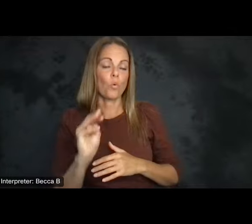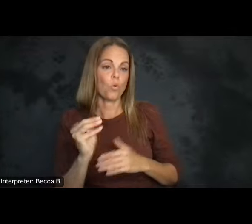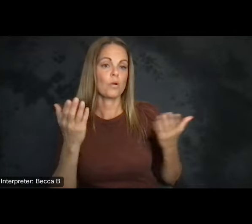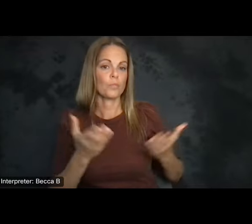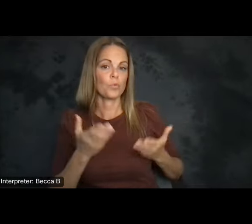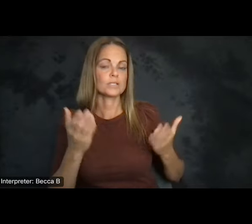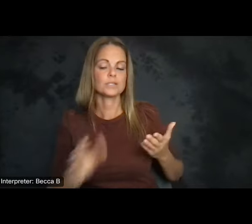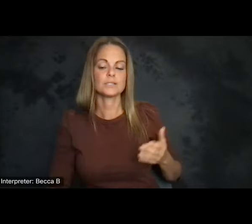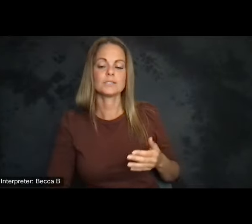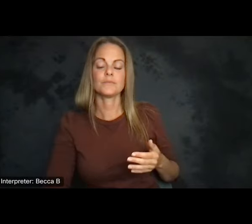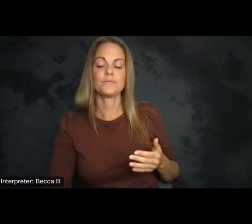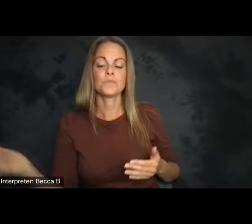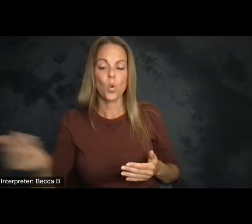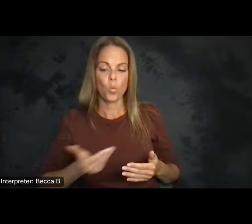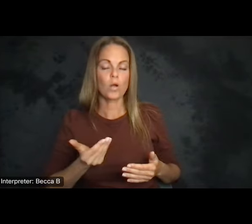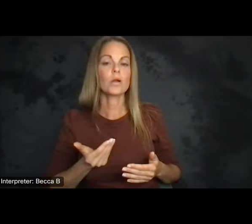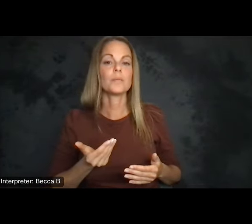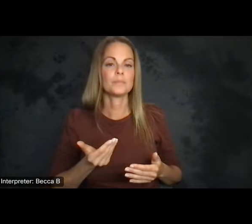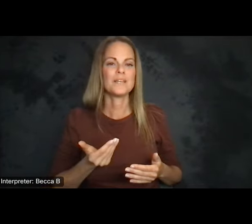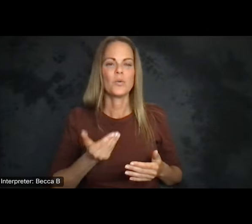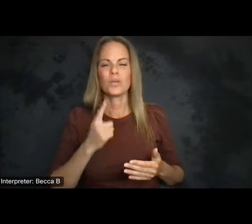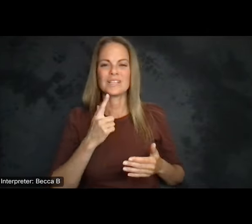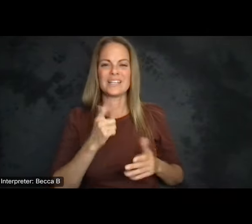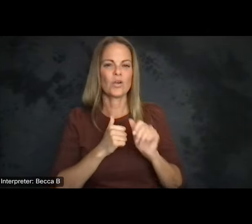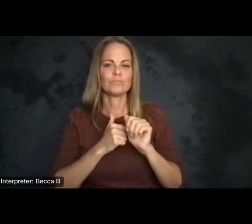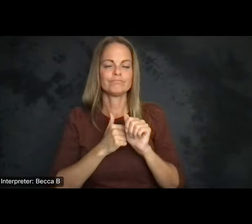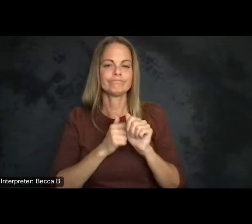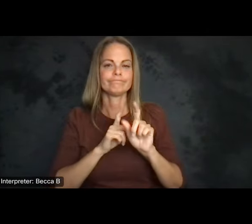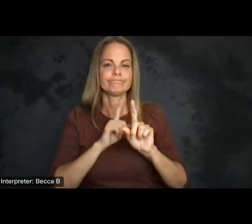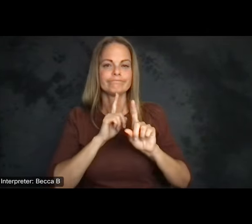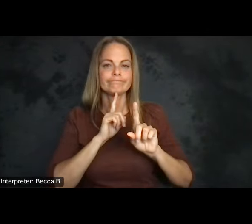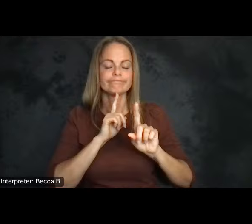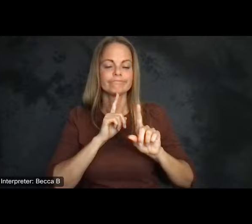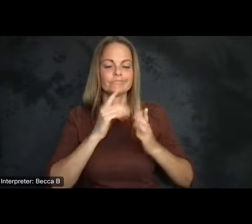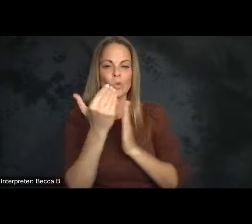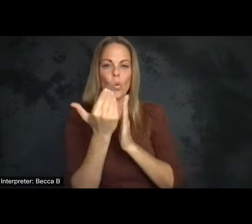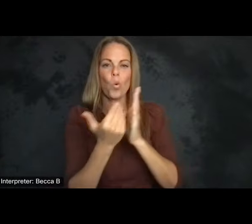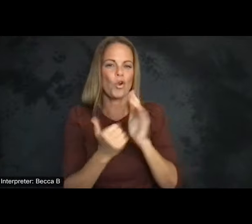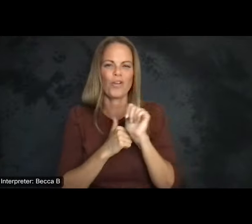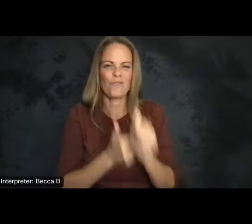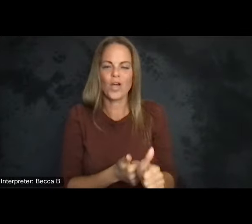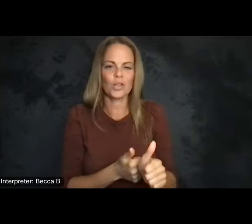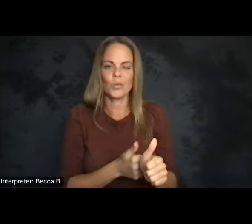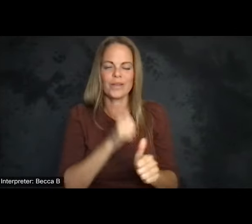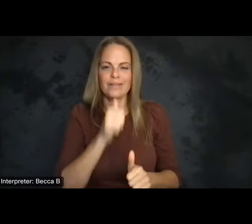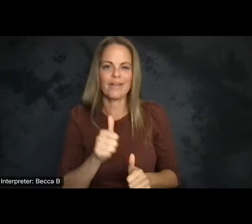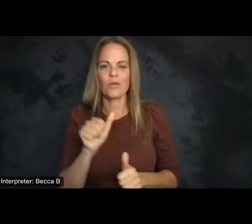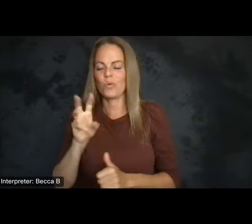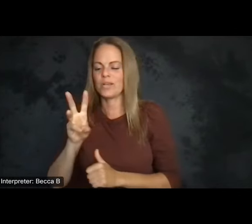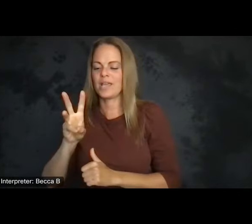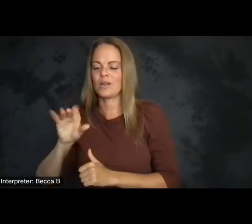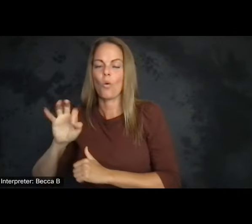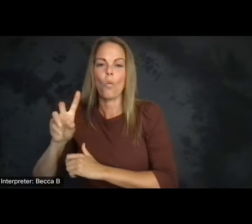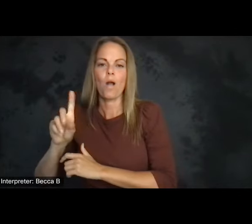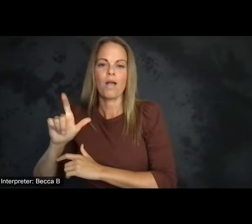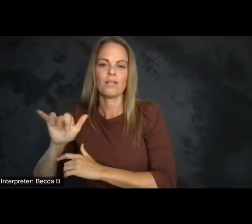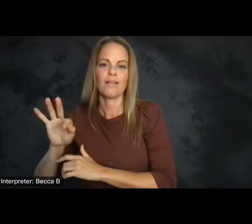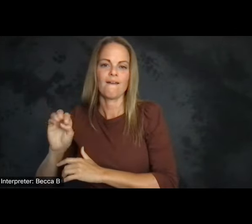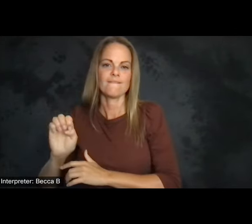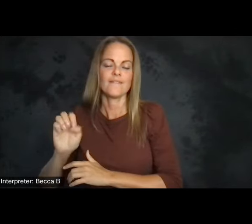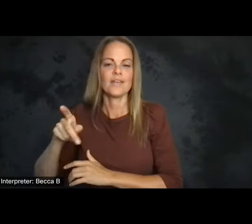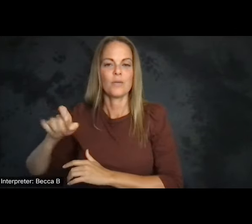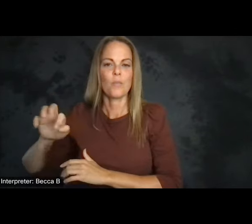problem there. We're kind of going out of order. We've got the Kansas Department of Wildlife and Parks up just because of what we